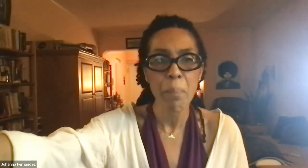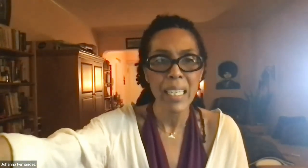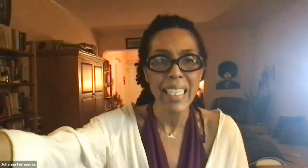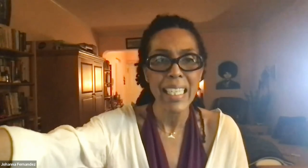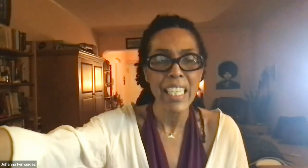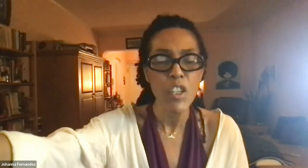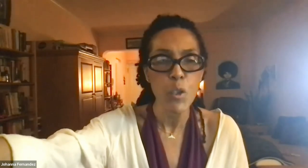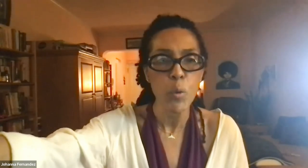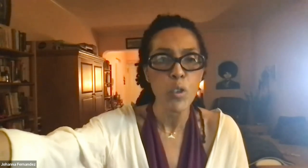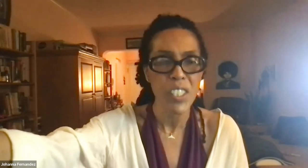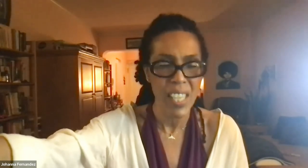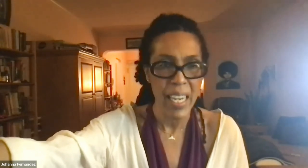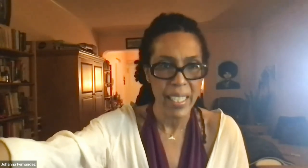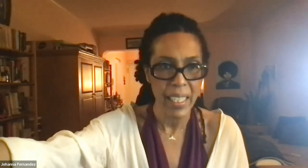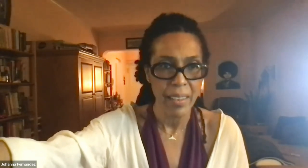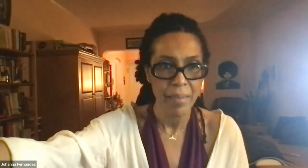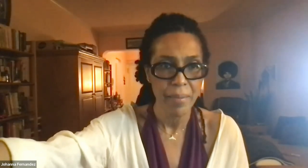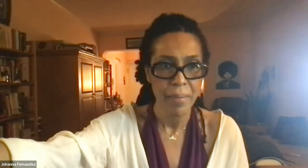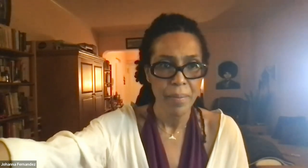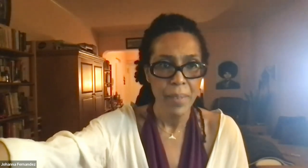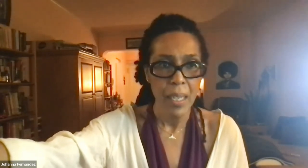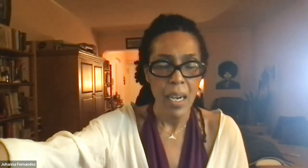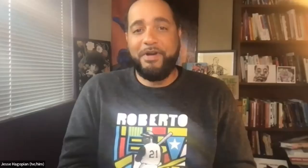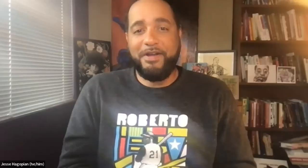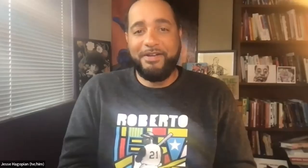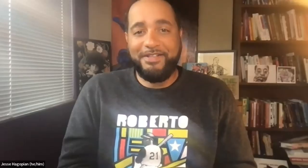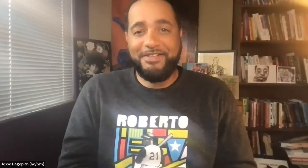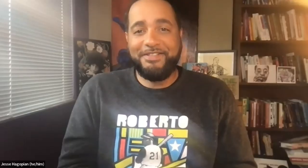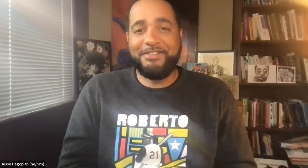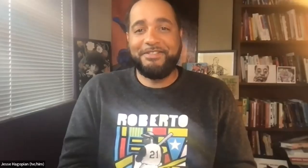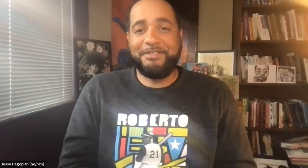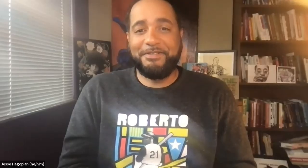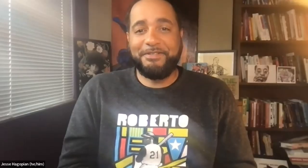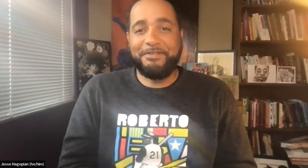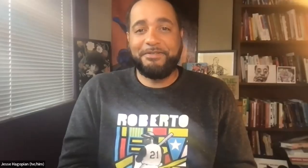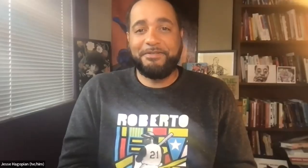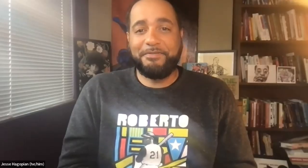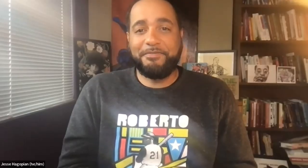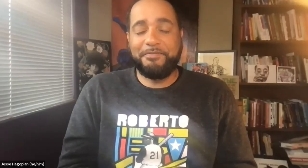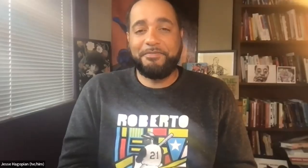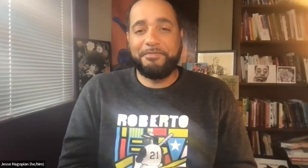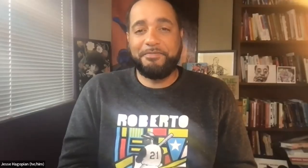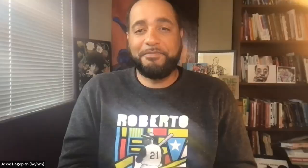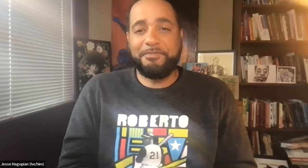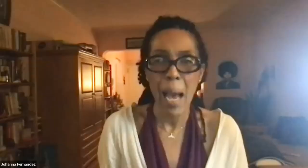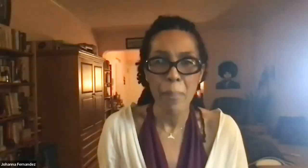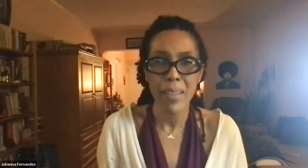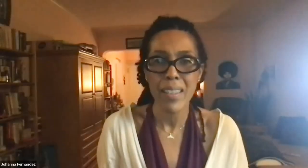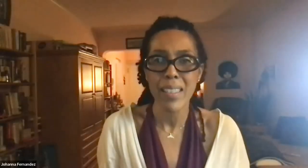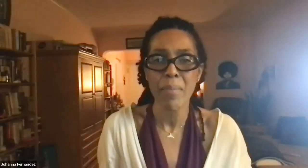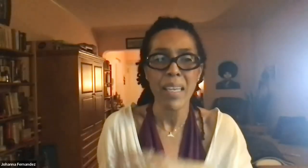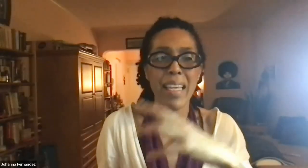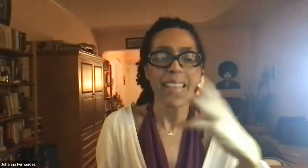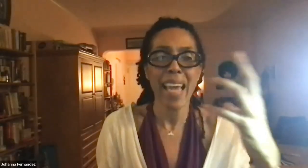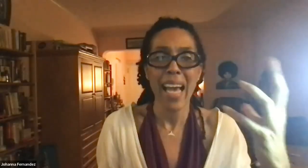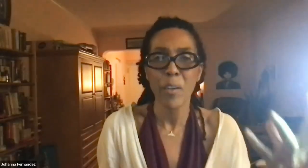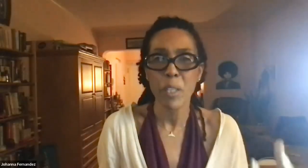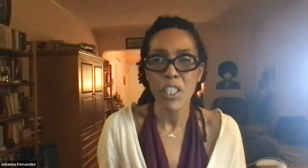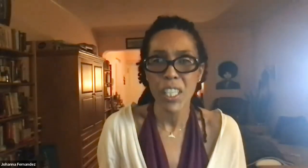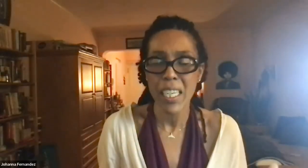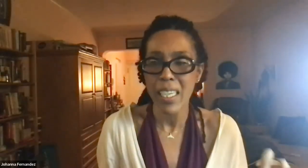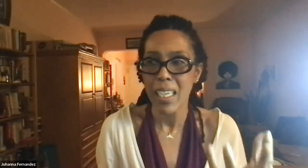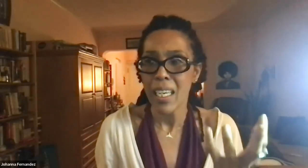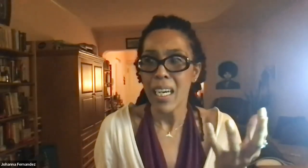of a completely new society. That's right. And they had a critique of capitalism. They